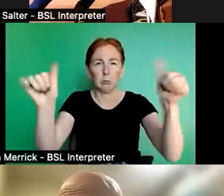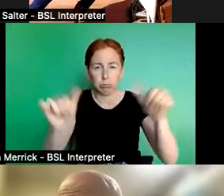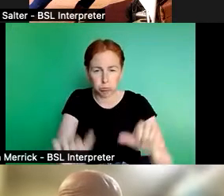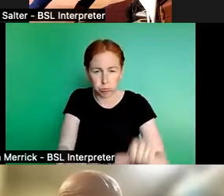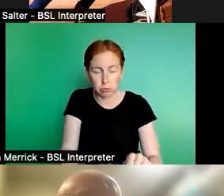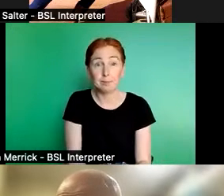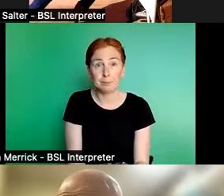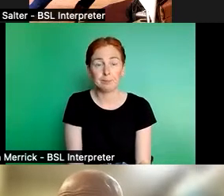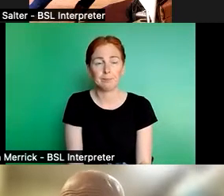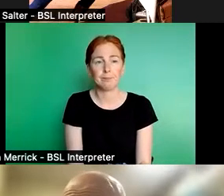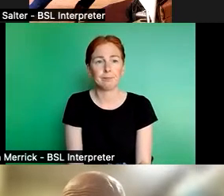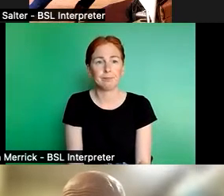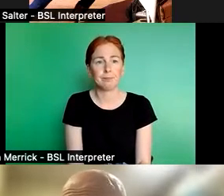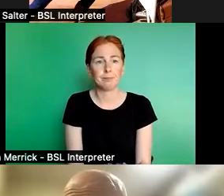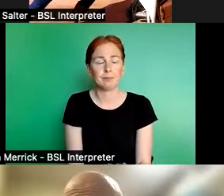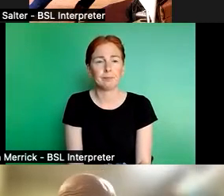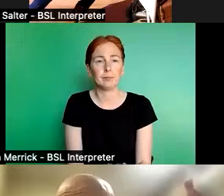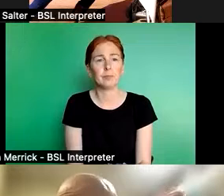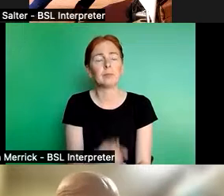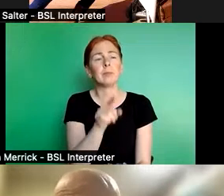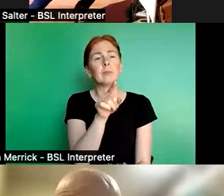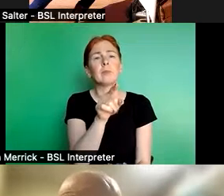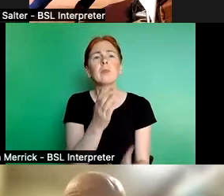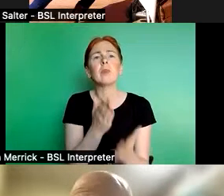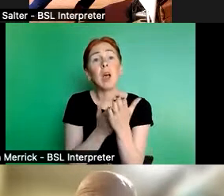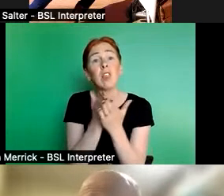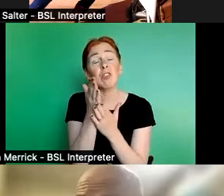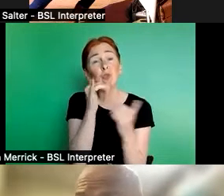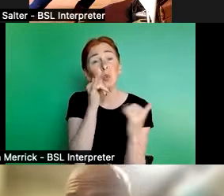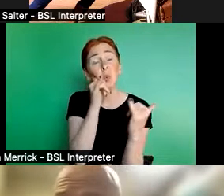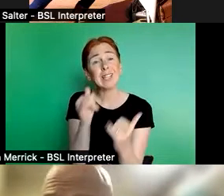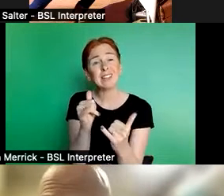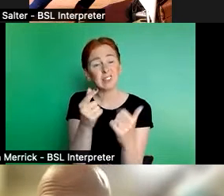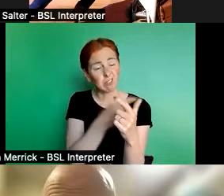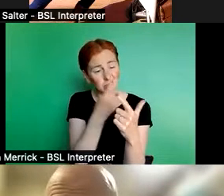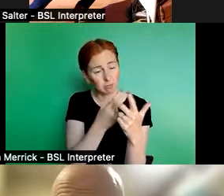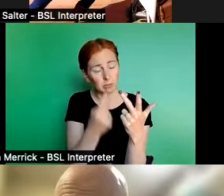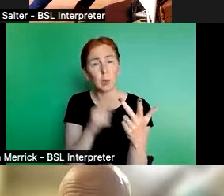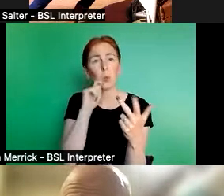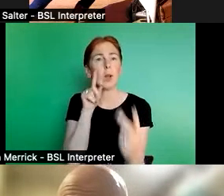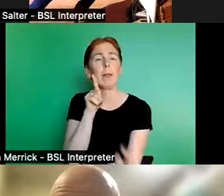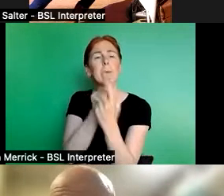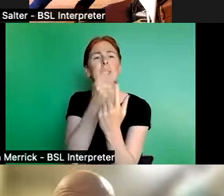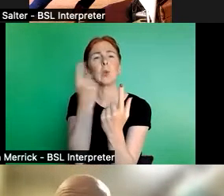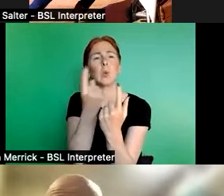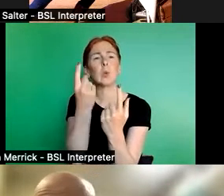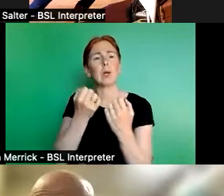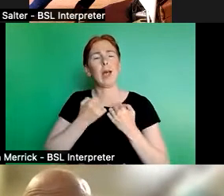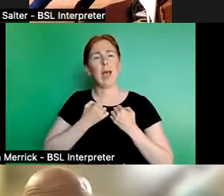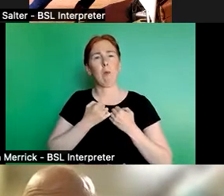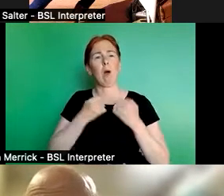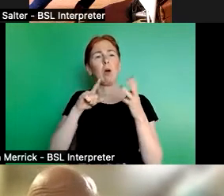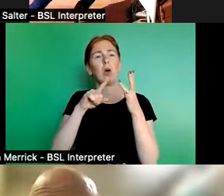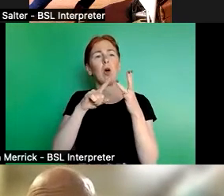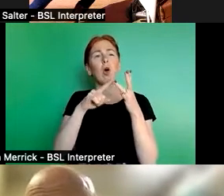And you'll meet, doing a lot of this tests, our orthoptists. Our orthoptists are wonderful people. They've got an interesting history. They came about from the Second World War, actually,